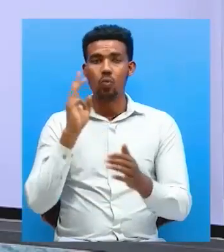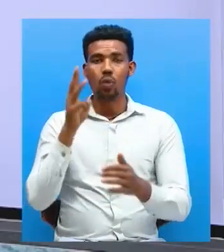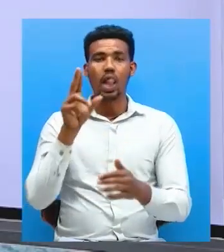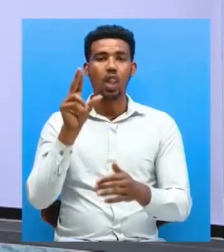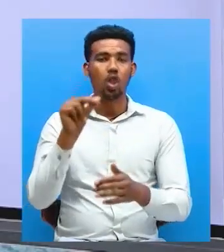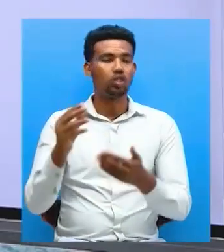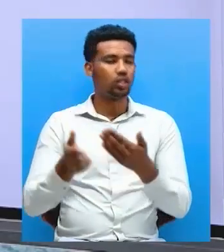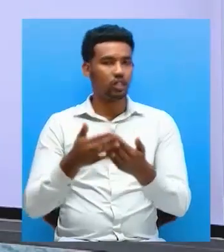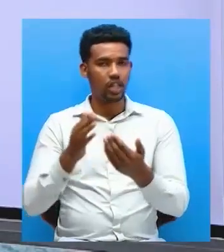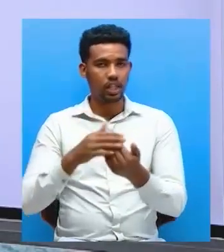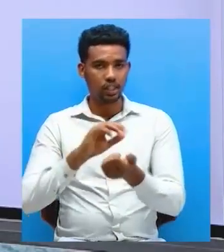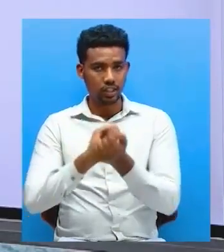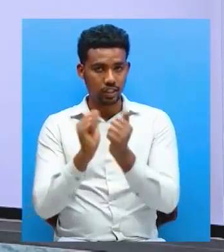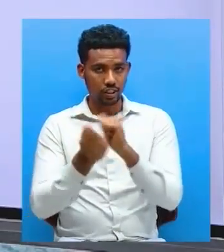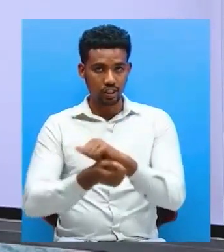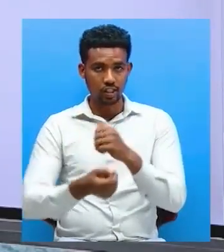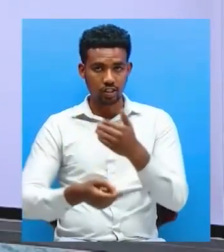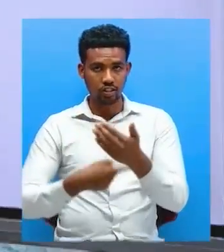Easily we can change this.